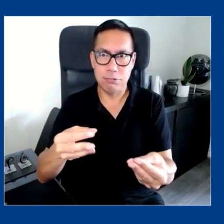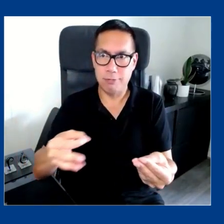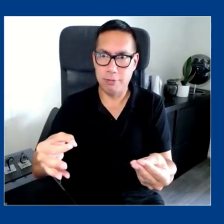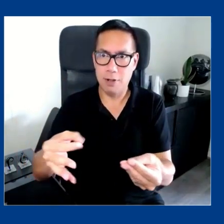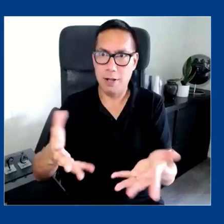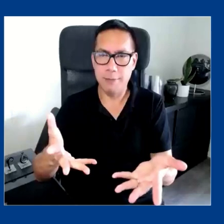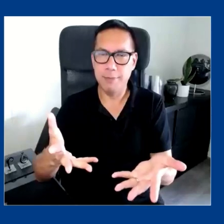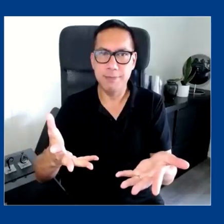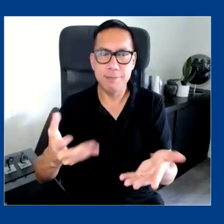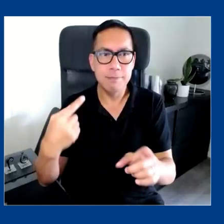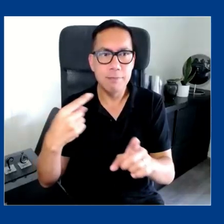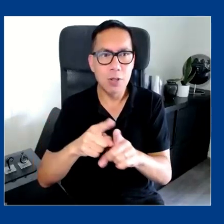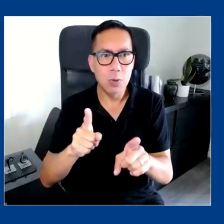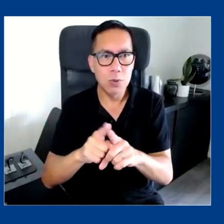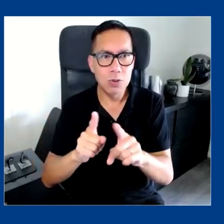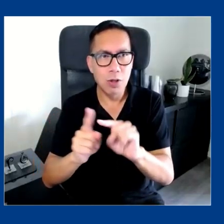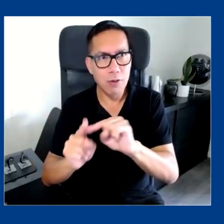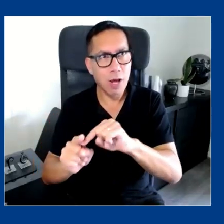plebiscite